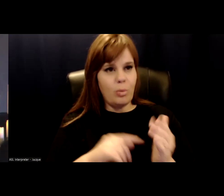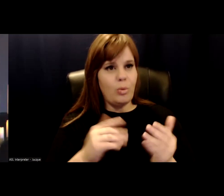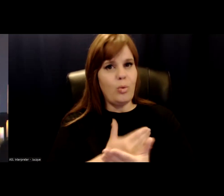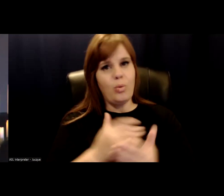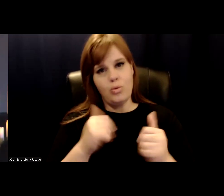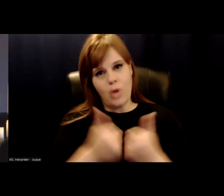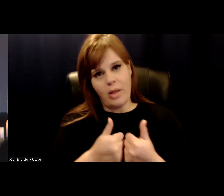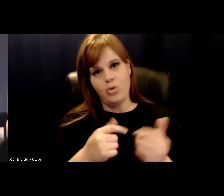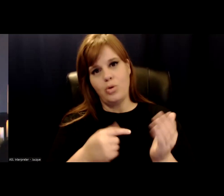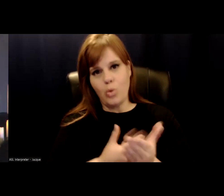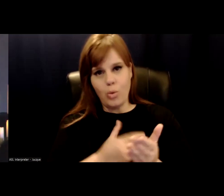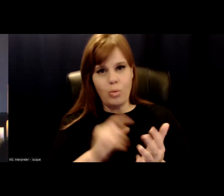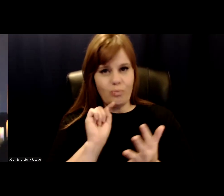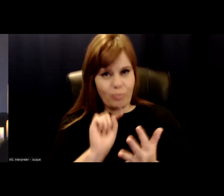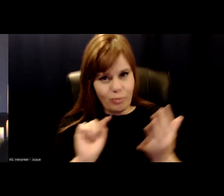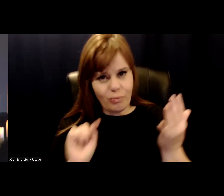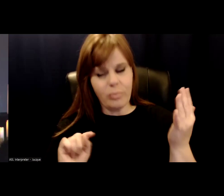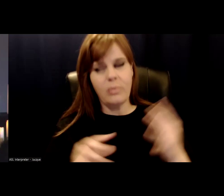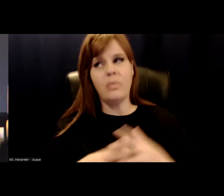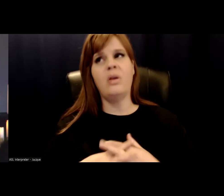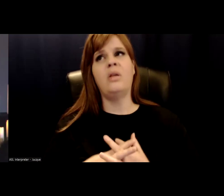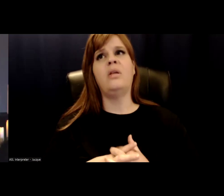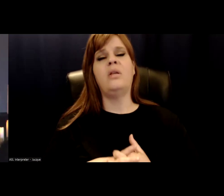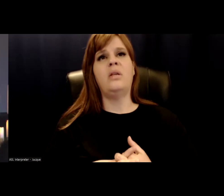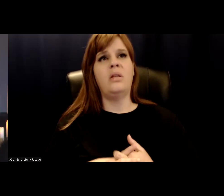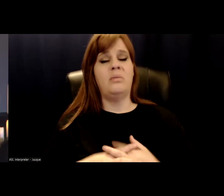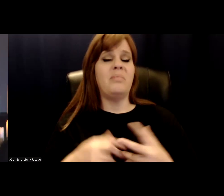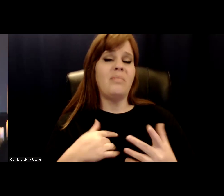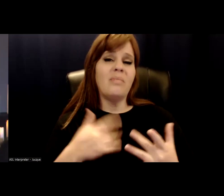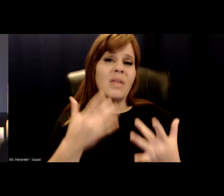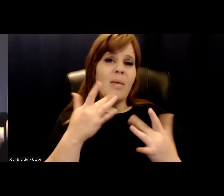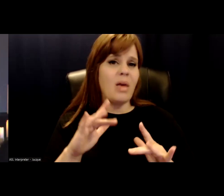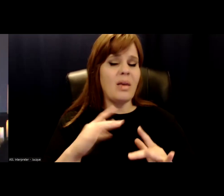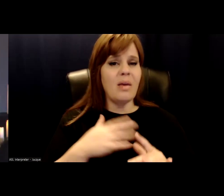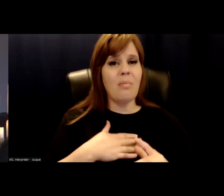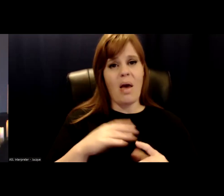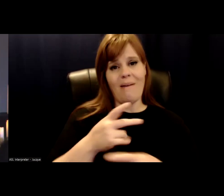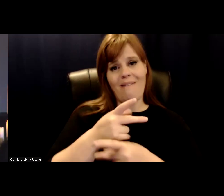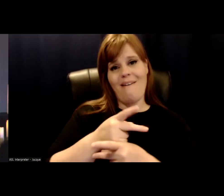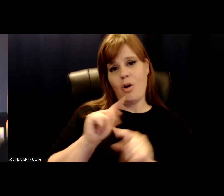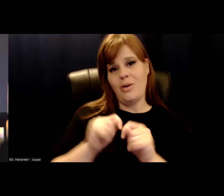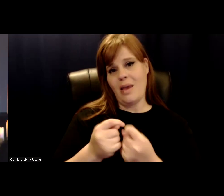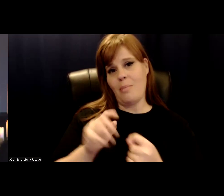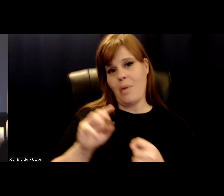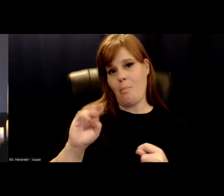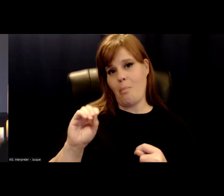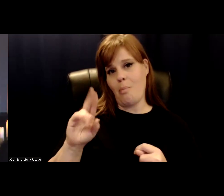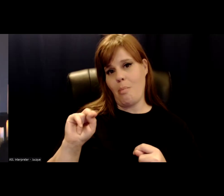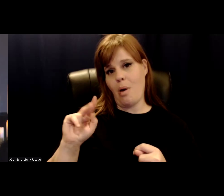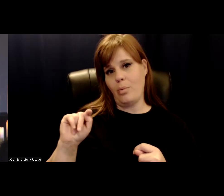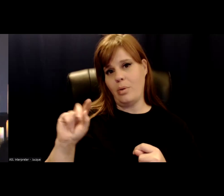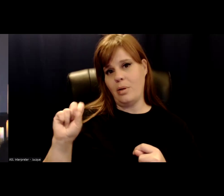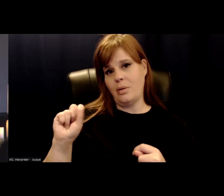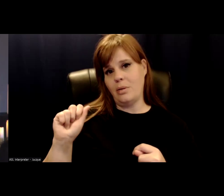lucky that my team, my care team at Mount Sinai in New York City has been helping